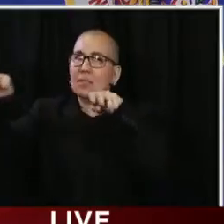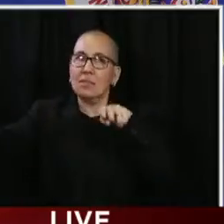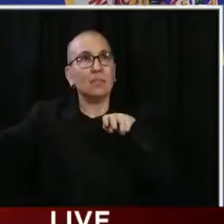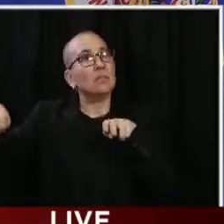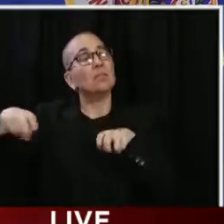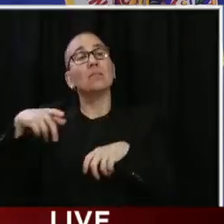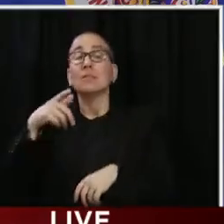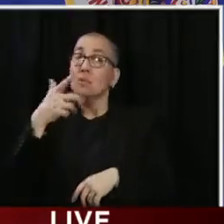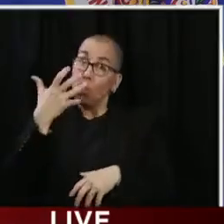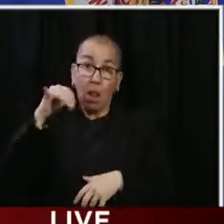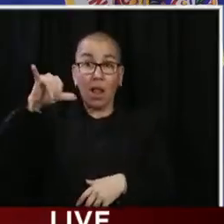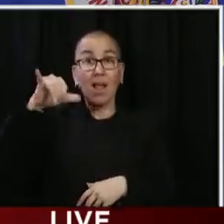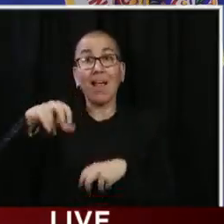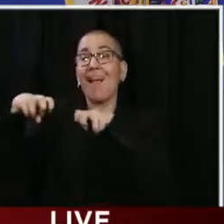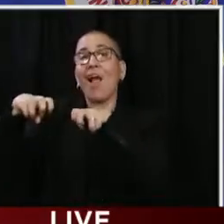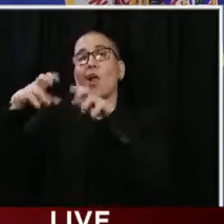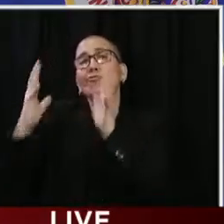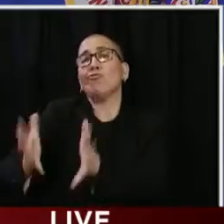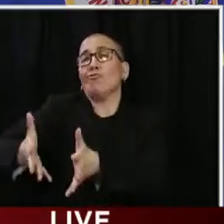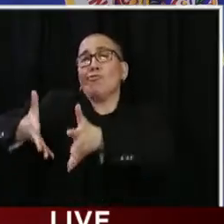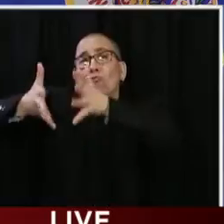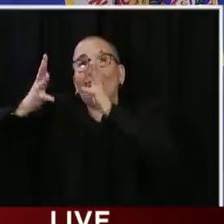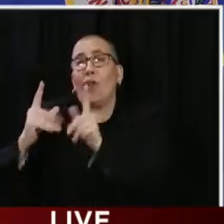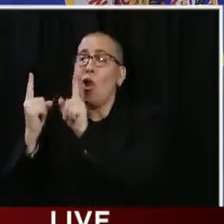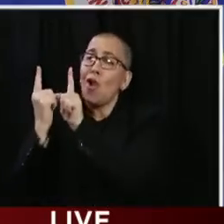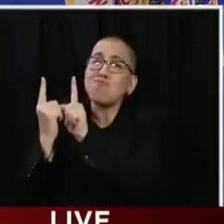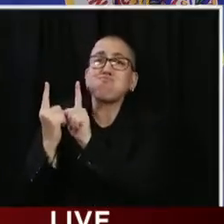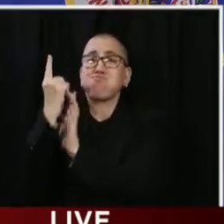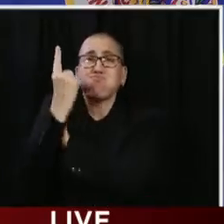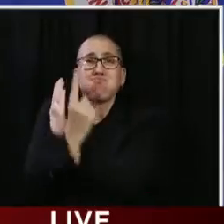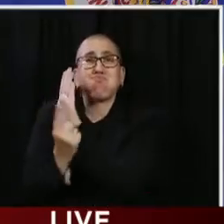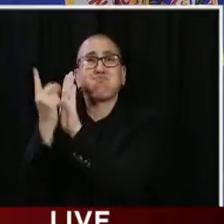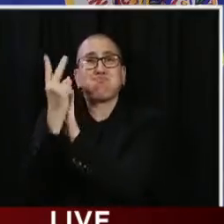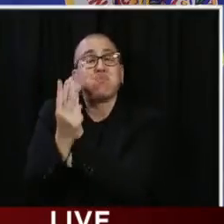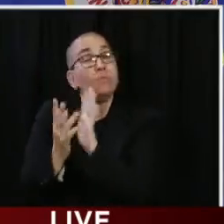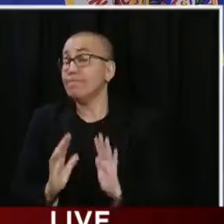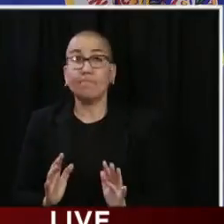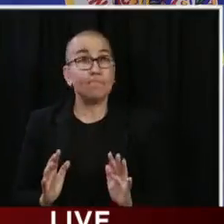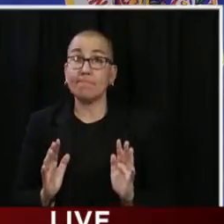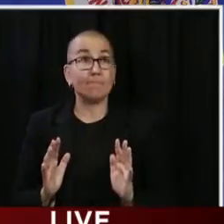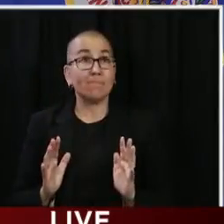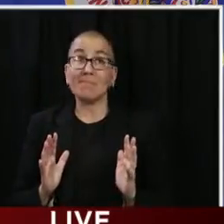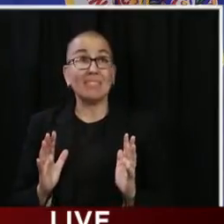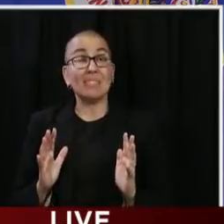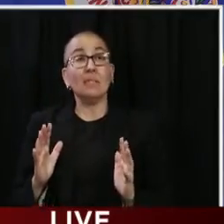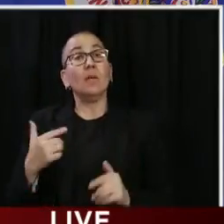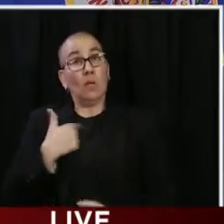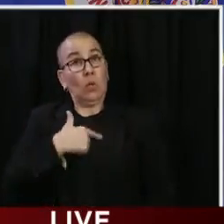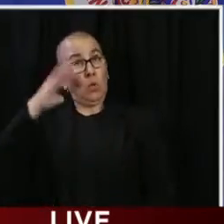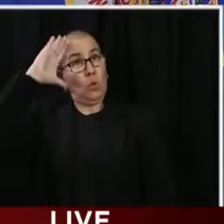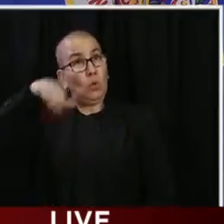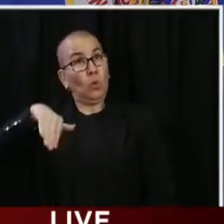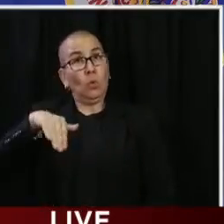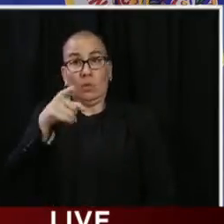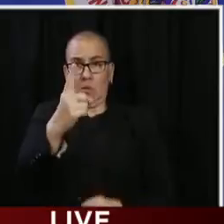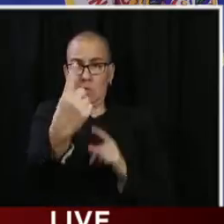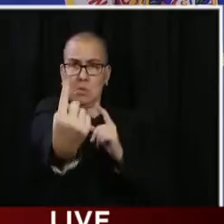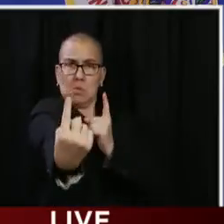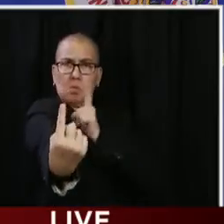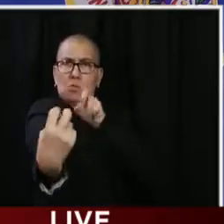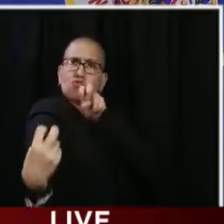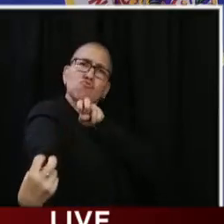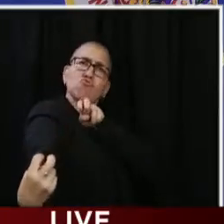person. And so if we know you're standing here, the other person is standing 6 feet or more apart, you're going to be there for less than